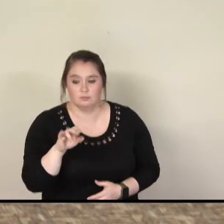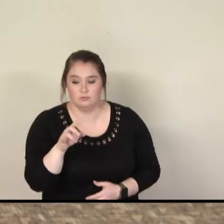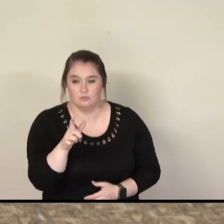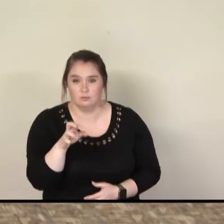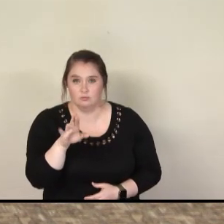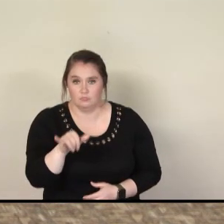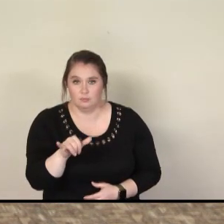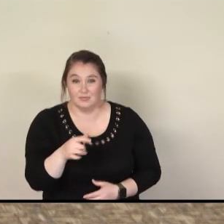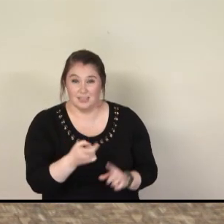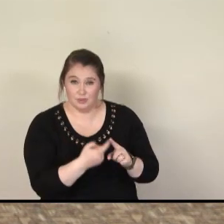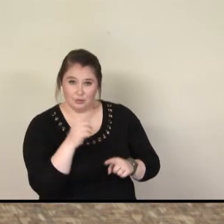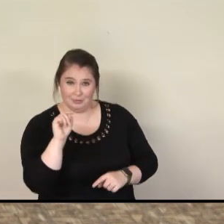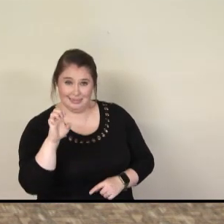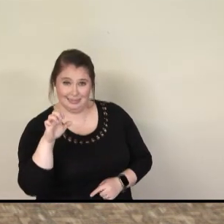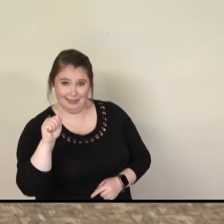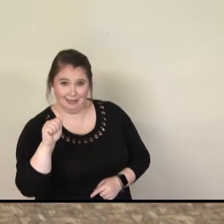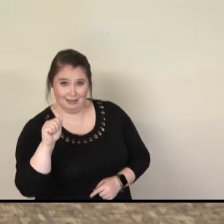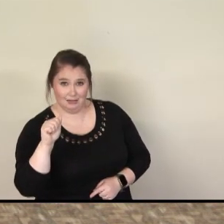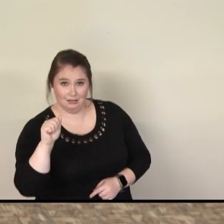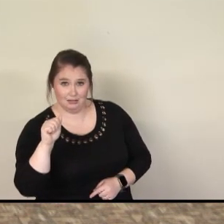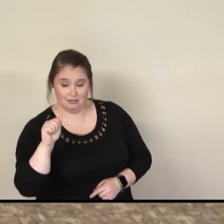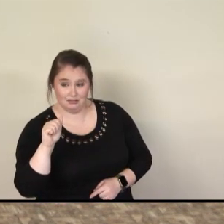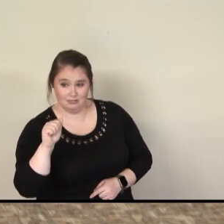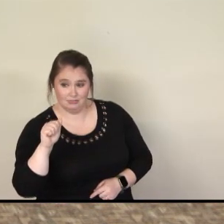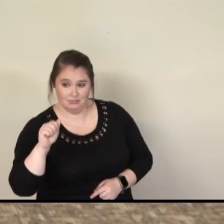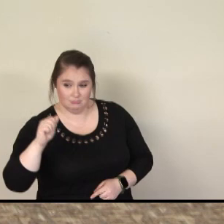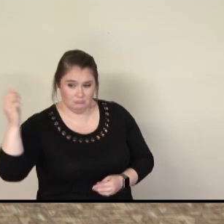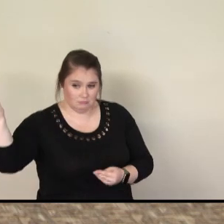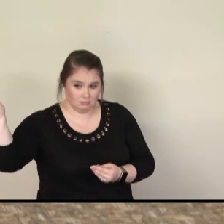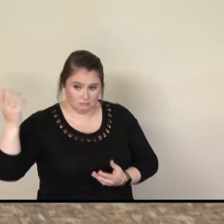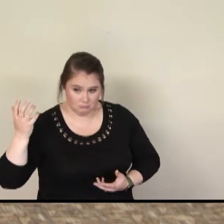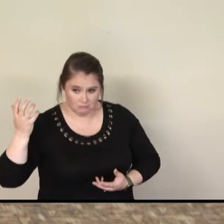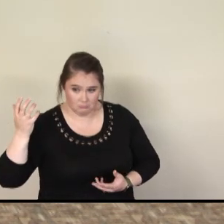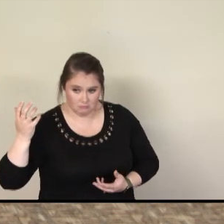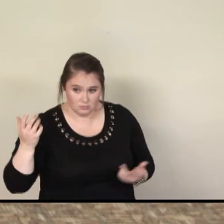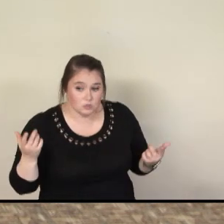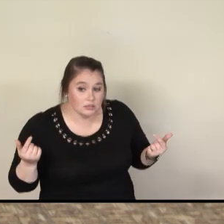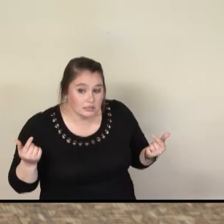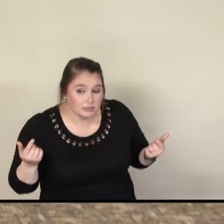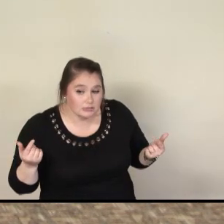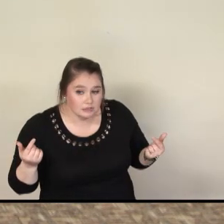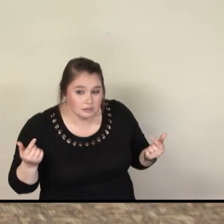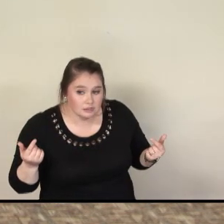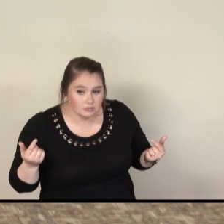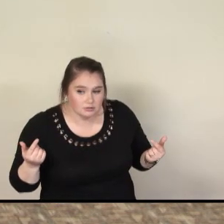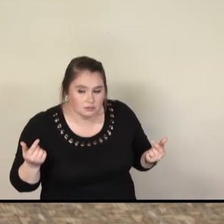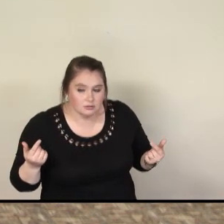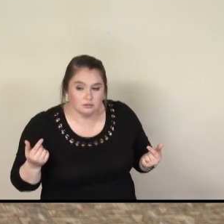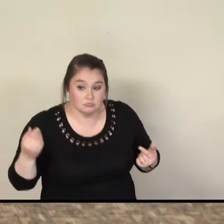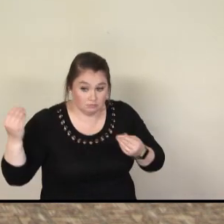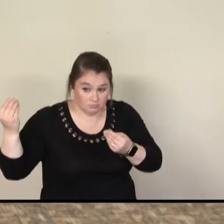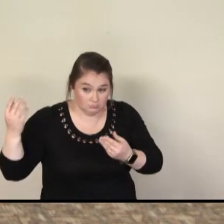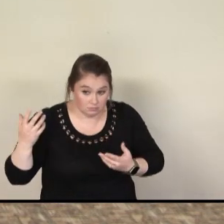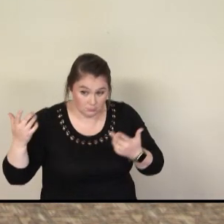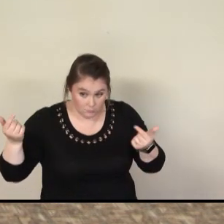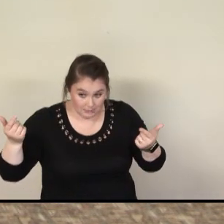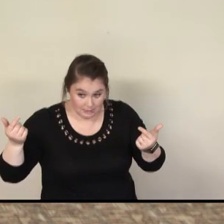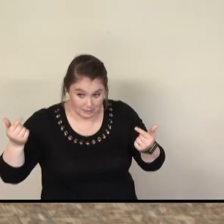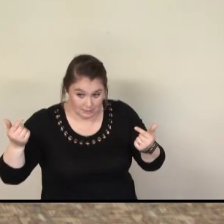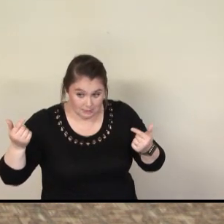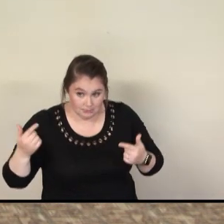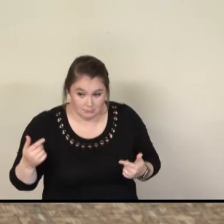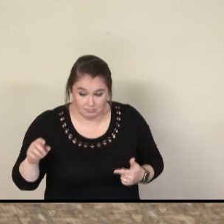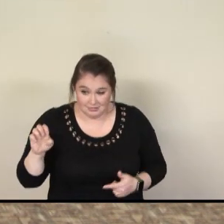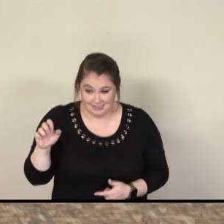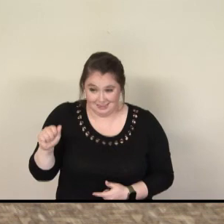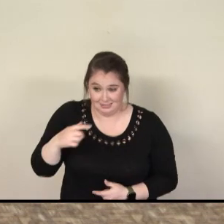from TEA. When was that? When did that come down? Yes. I'm sorry. I said, when did TEA